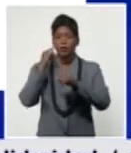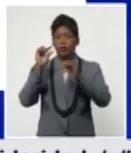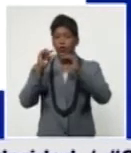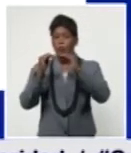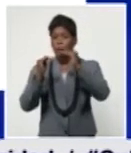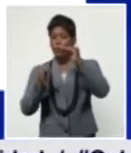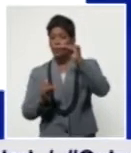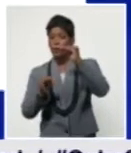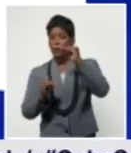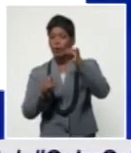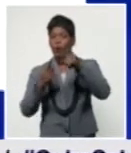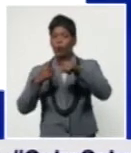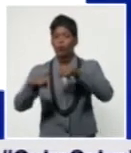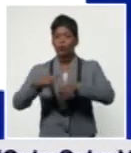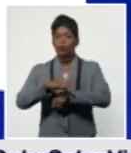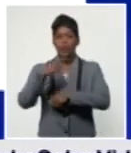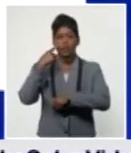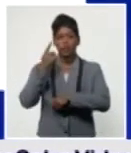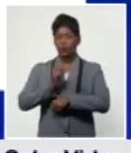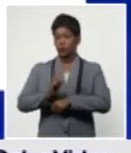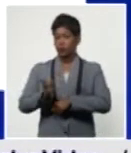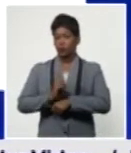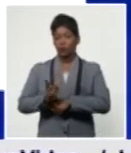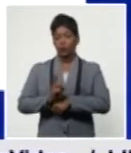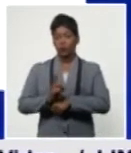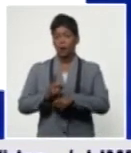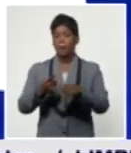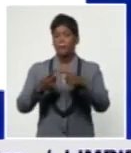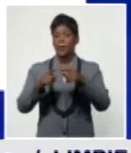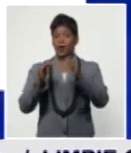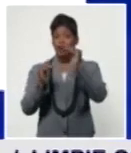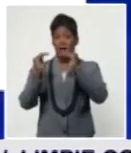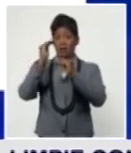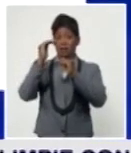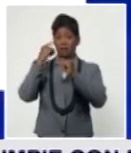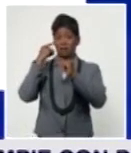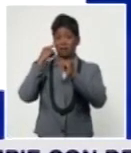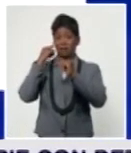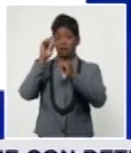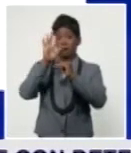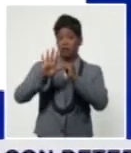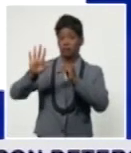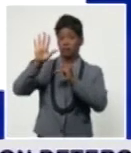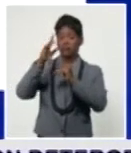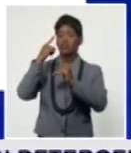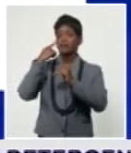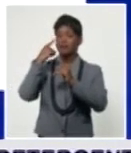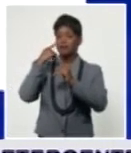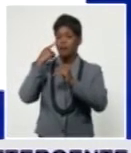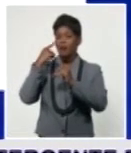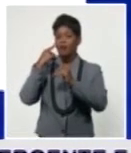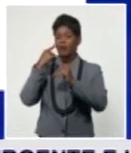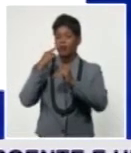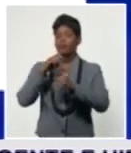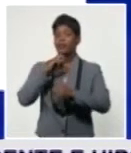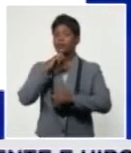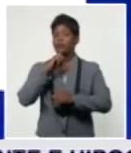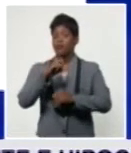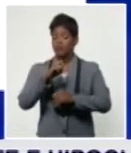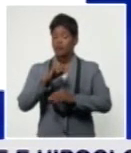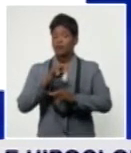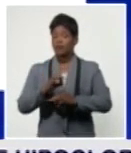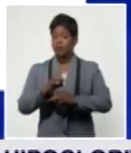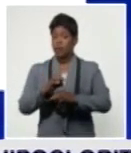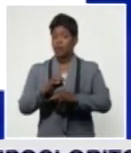correspond to what is the tangerine color. You can see what is